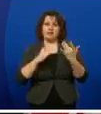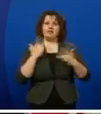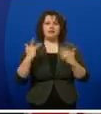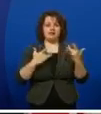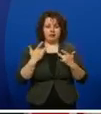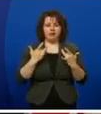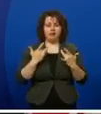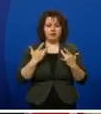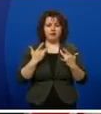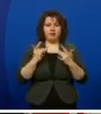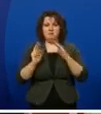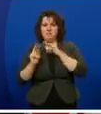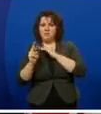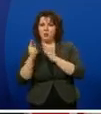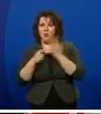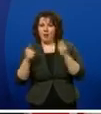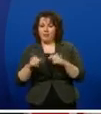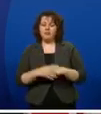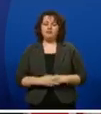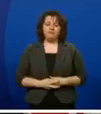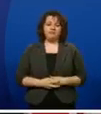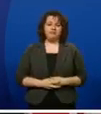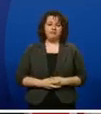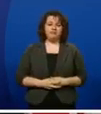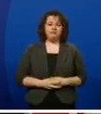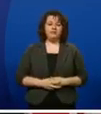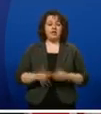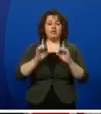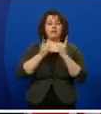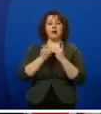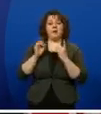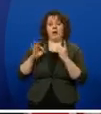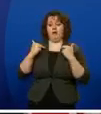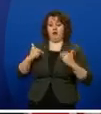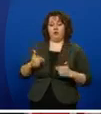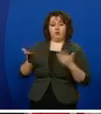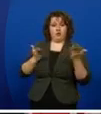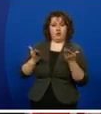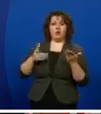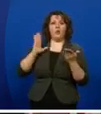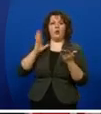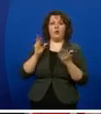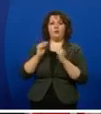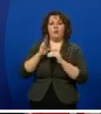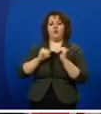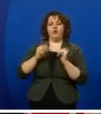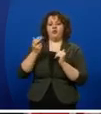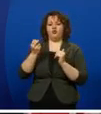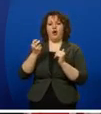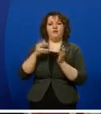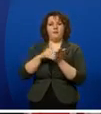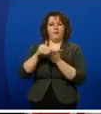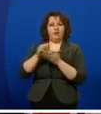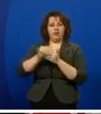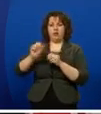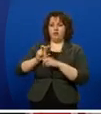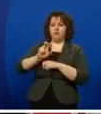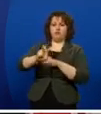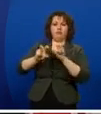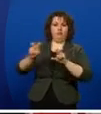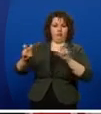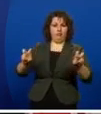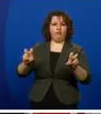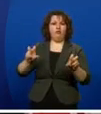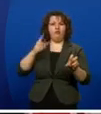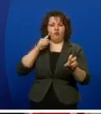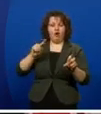about the future. The Department of Human Services will reward more than $12 million through its Investing in Iowa's